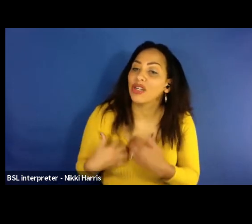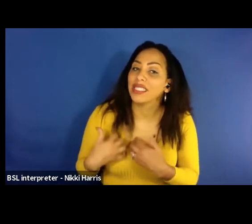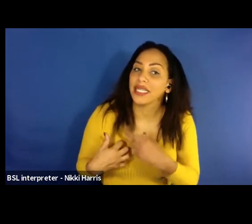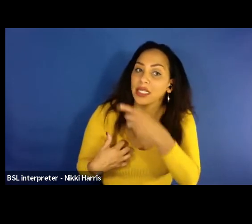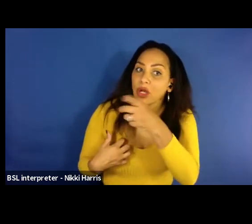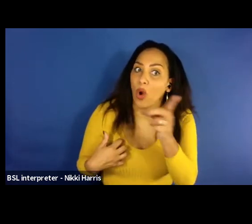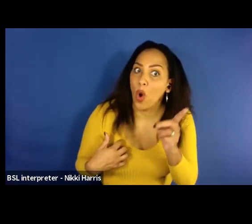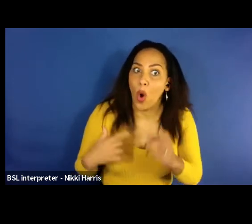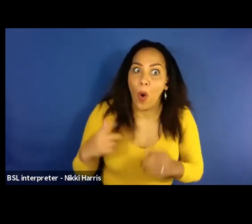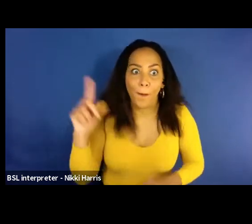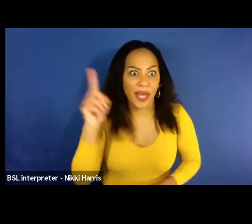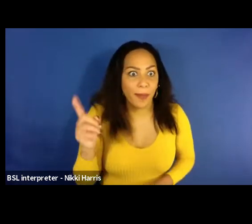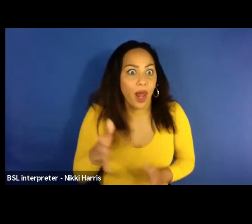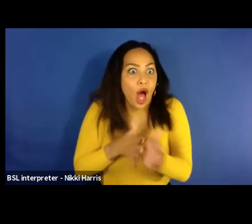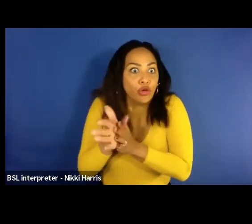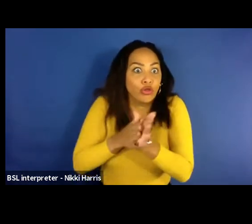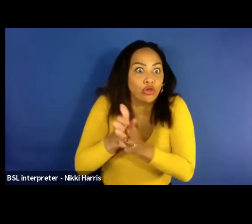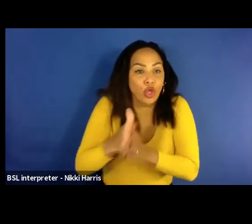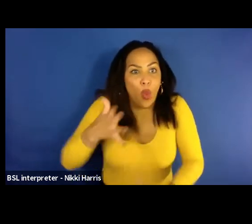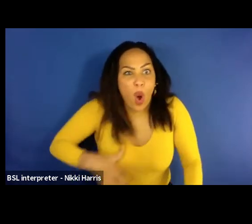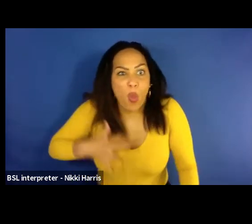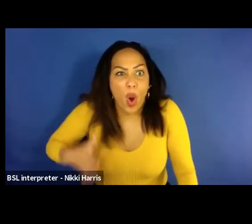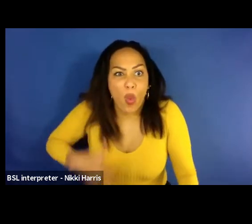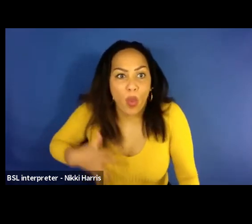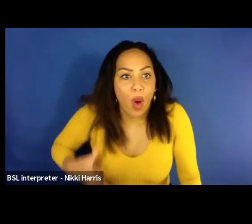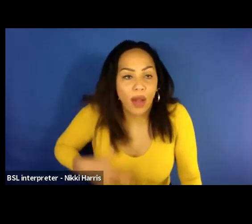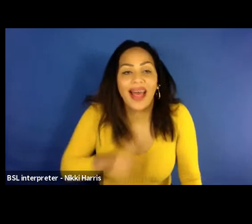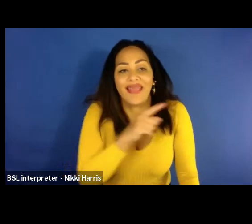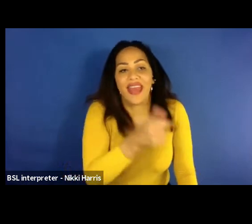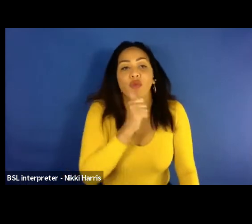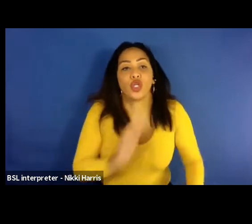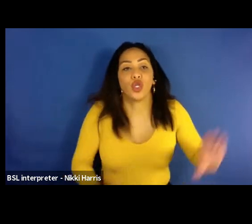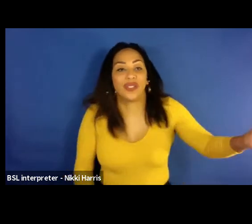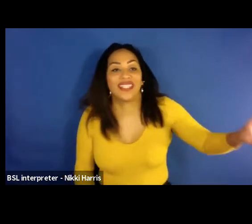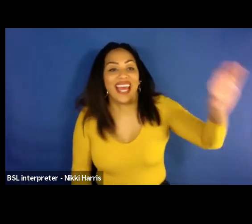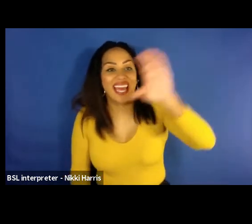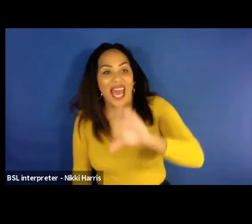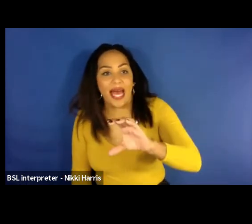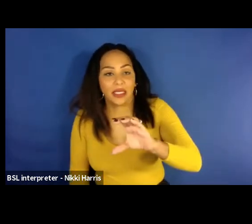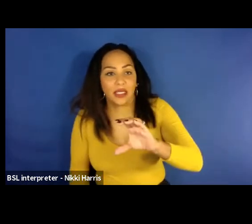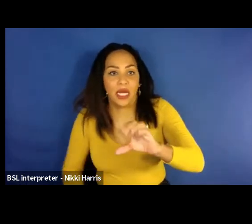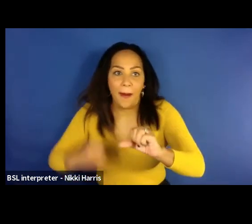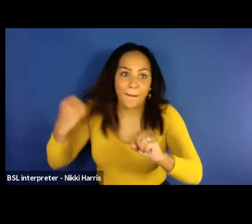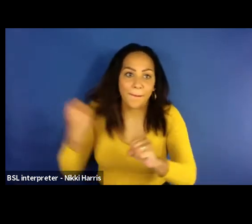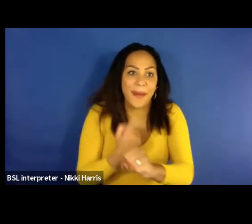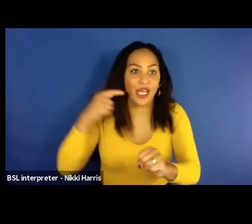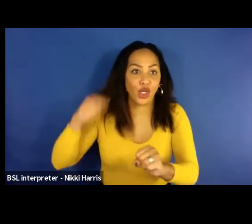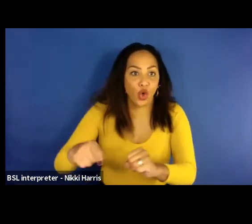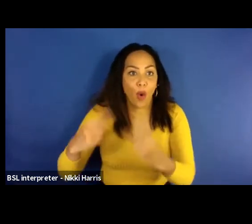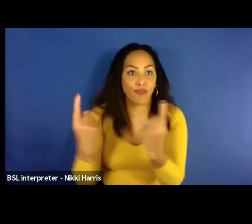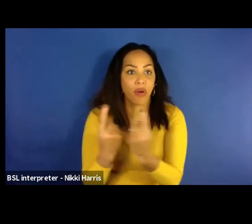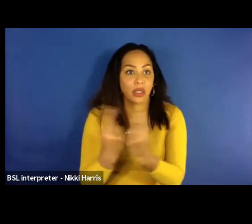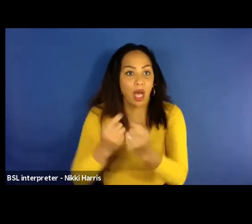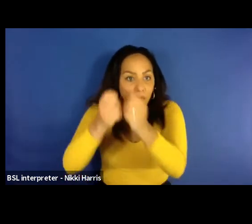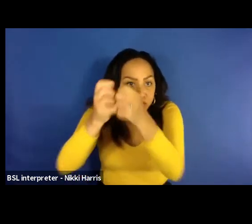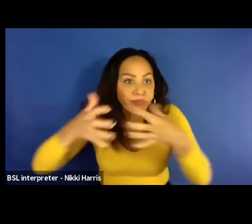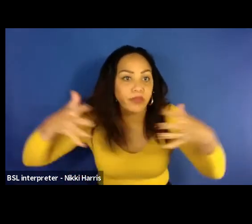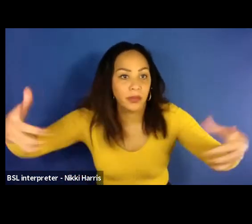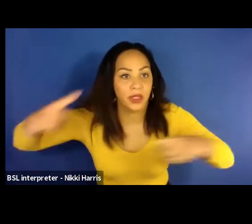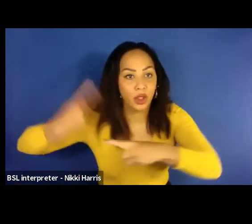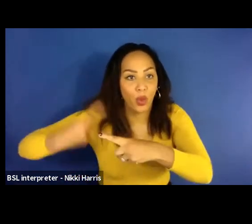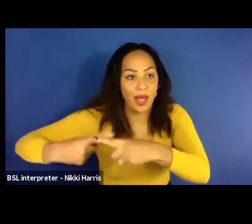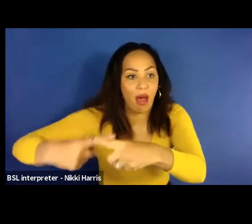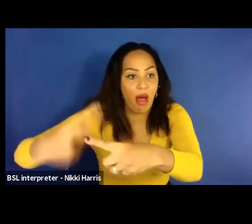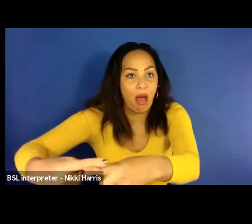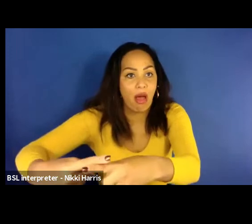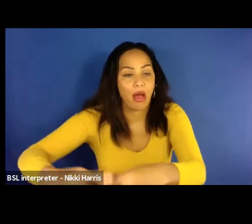it enthusiastically, so that they can use their hard-earned cash to basically amplify the interest that your idea is already getting. Okay. So if you